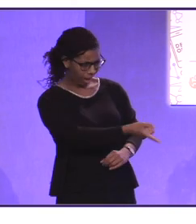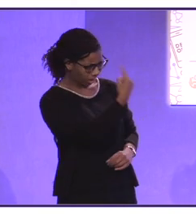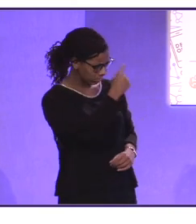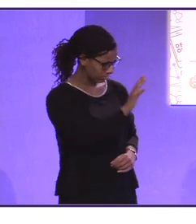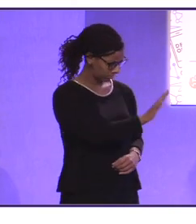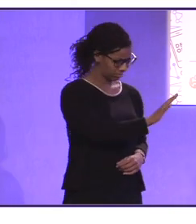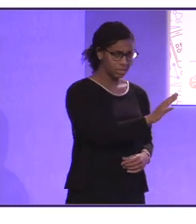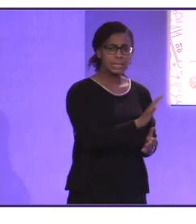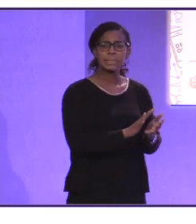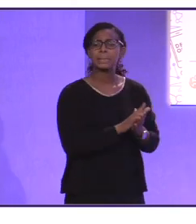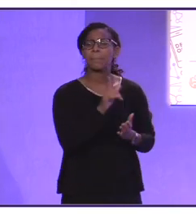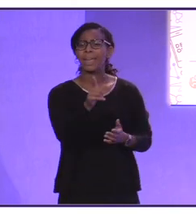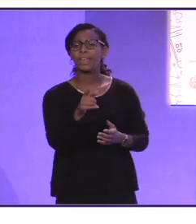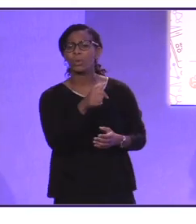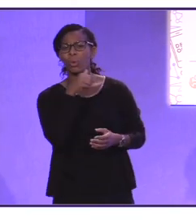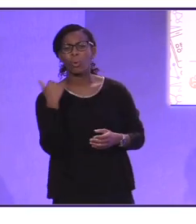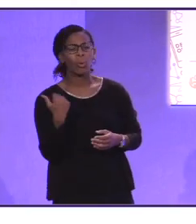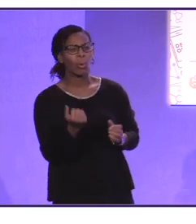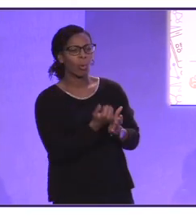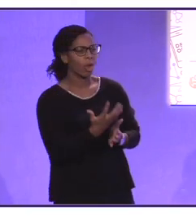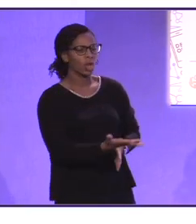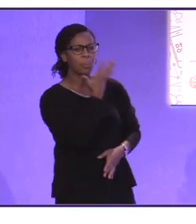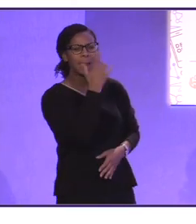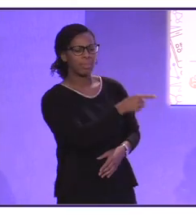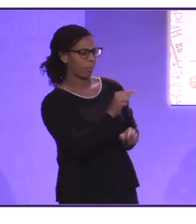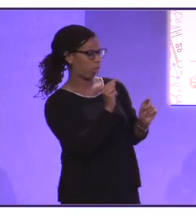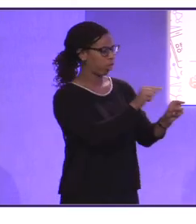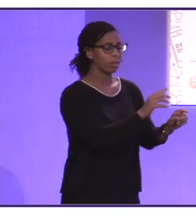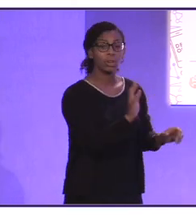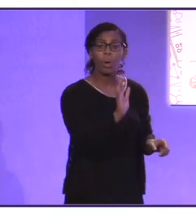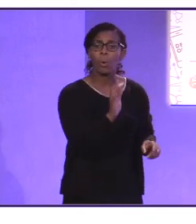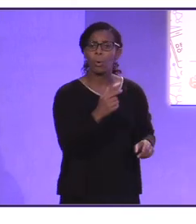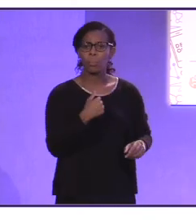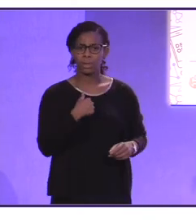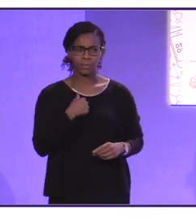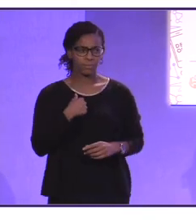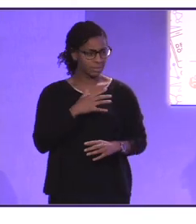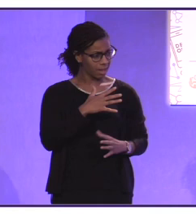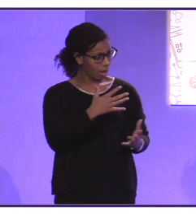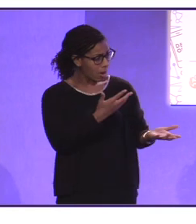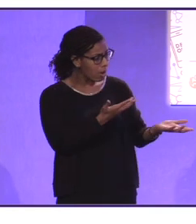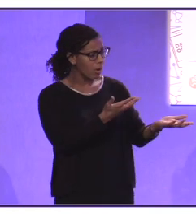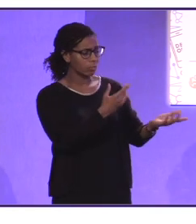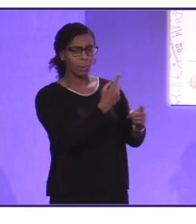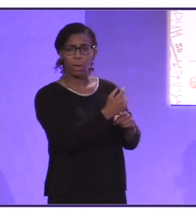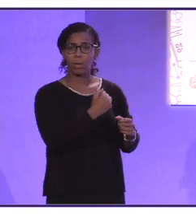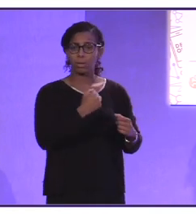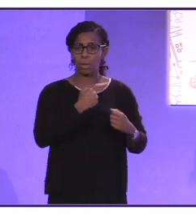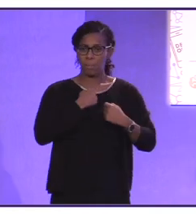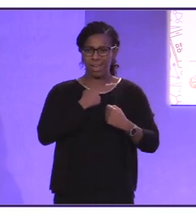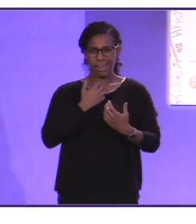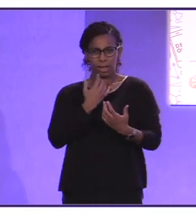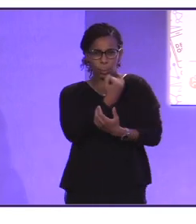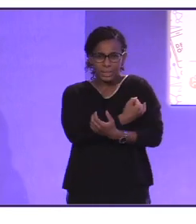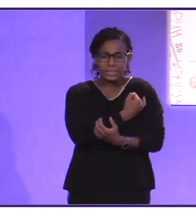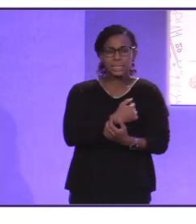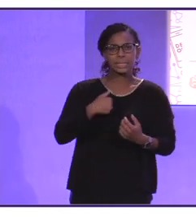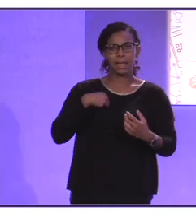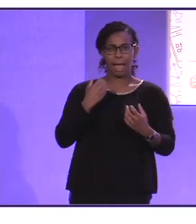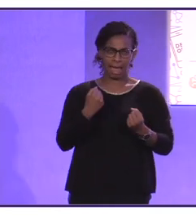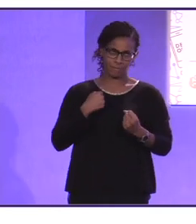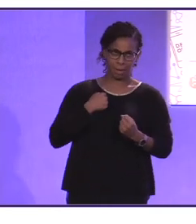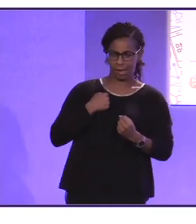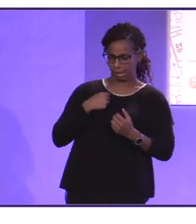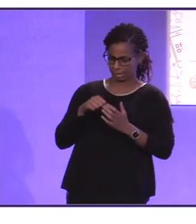humiliating people. Own the behavior in yourself first. So if I can talk about myself and my weaknesses and the things I do wrong, it's